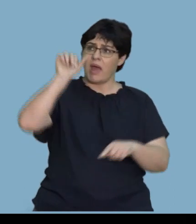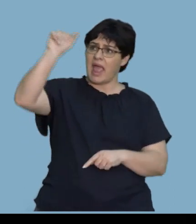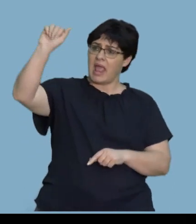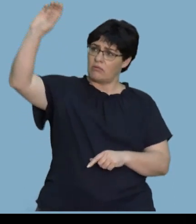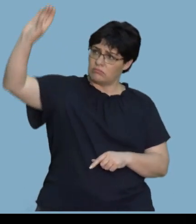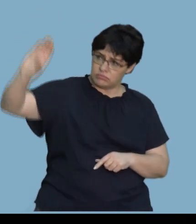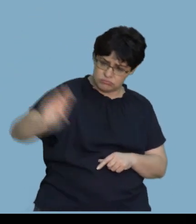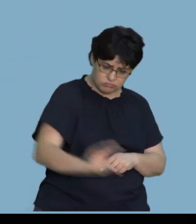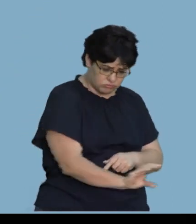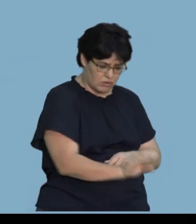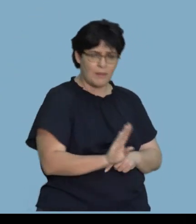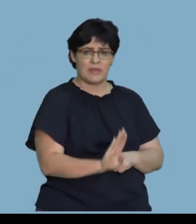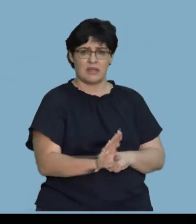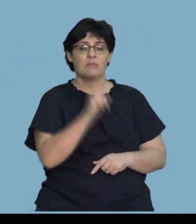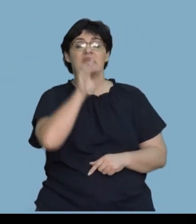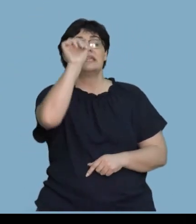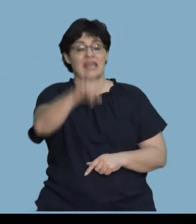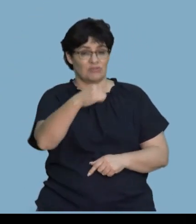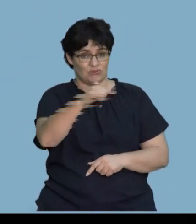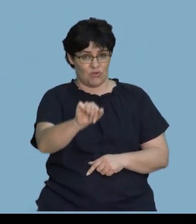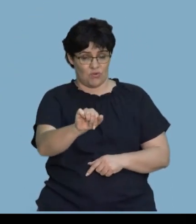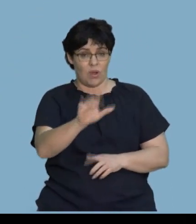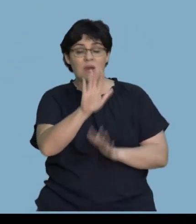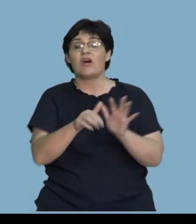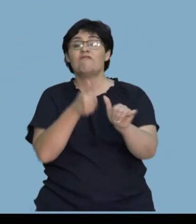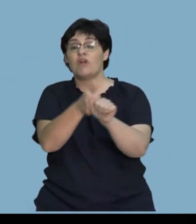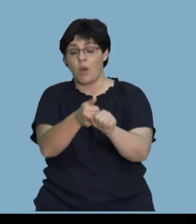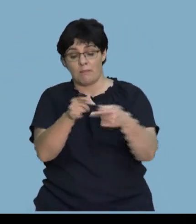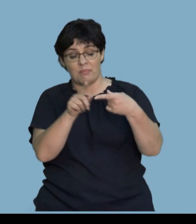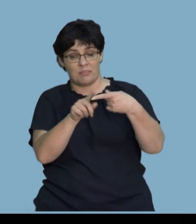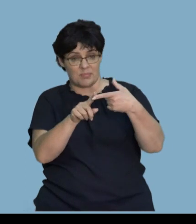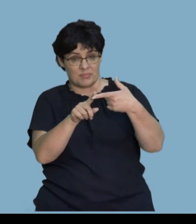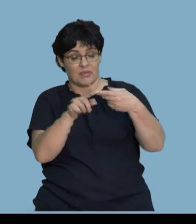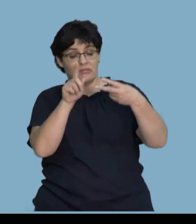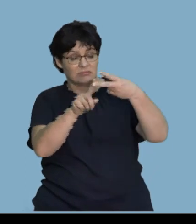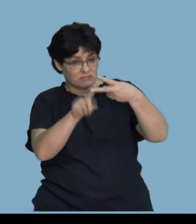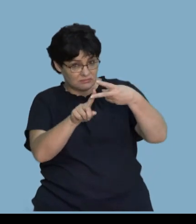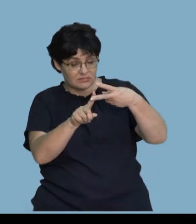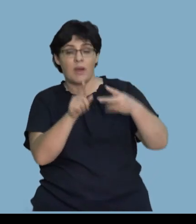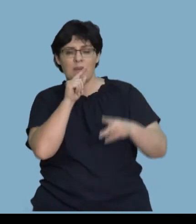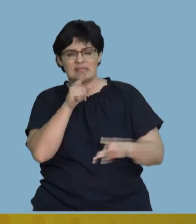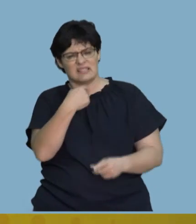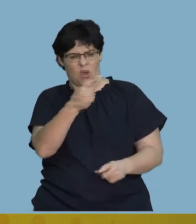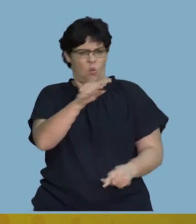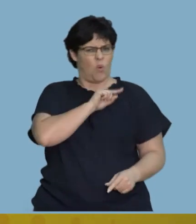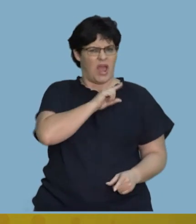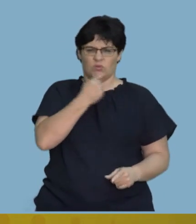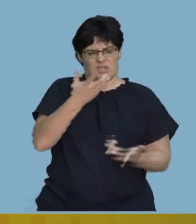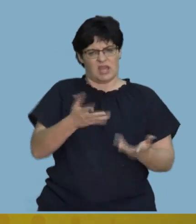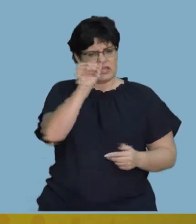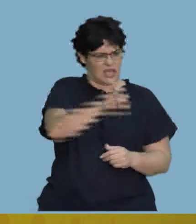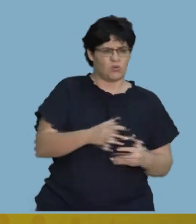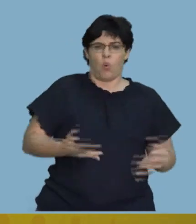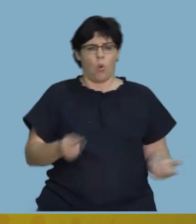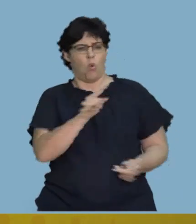B. It's a yes or no, but there's a follow-up to that. You have to justify your choice. So in